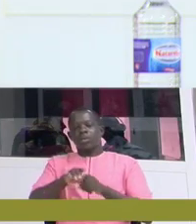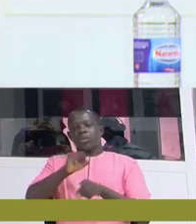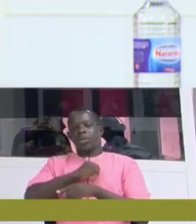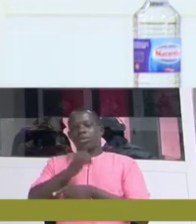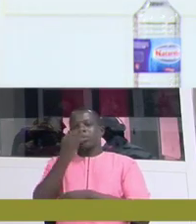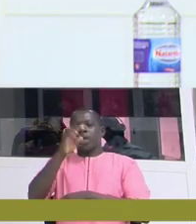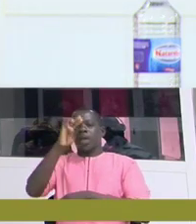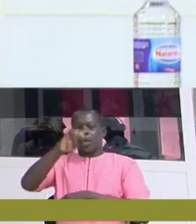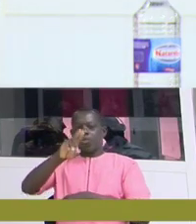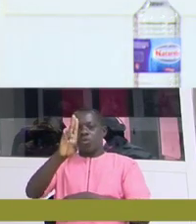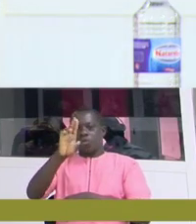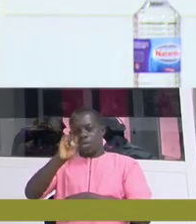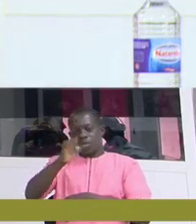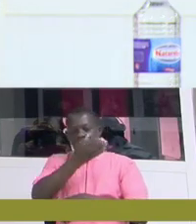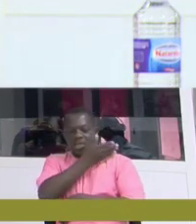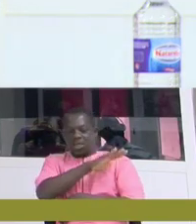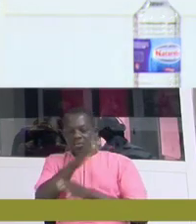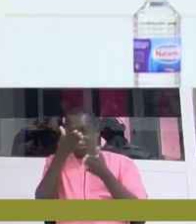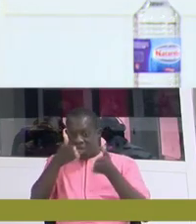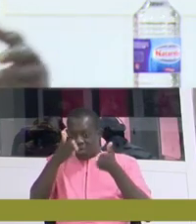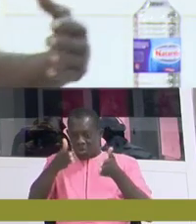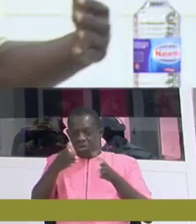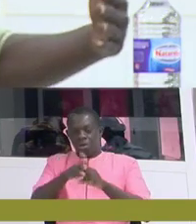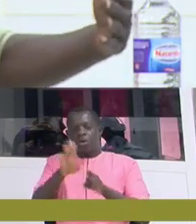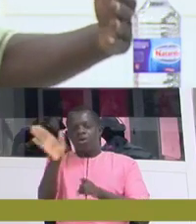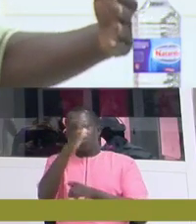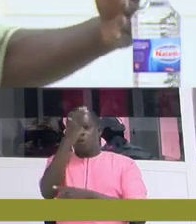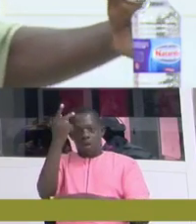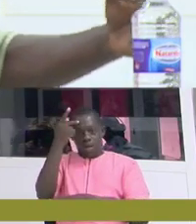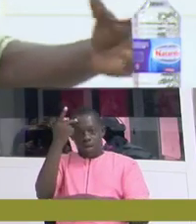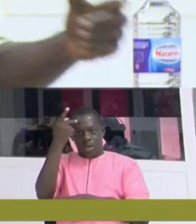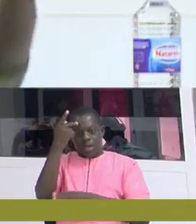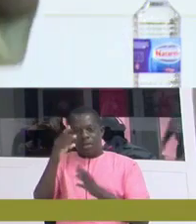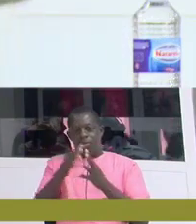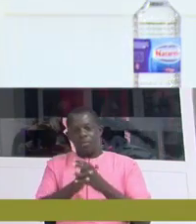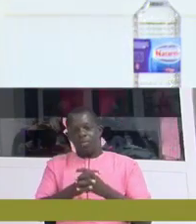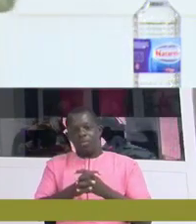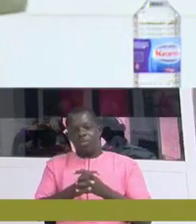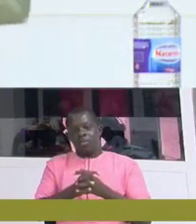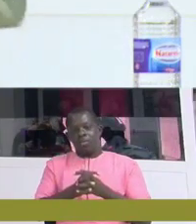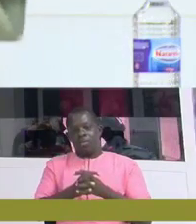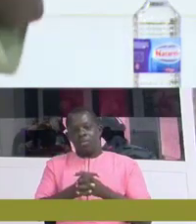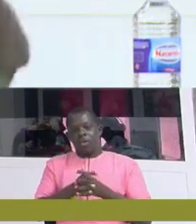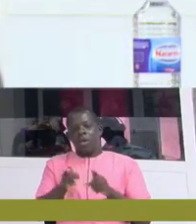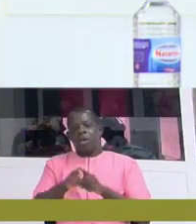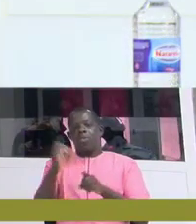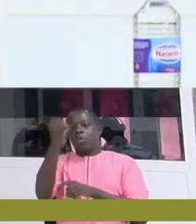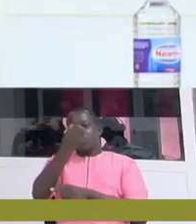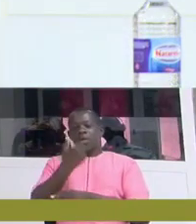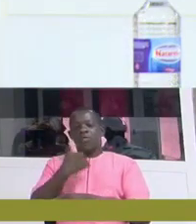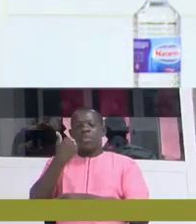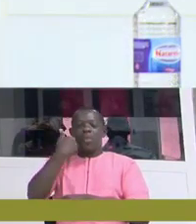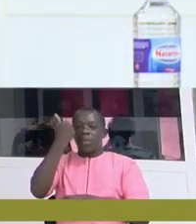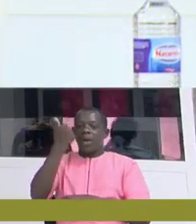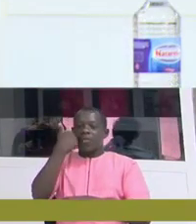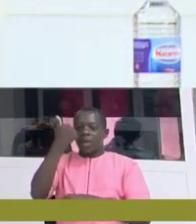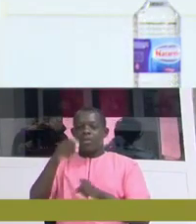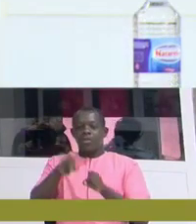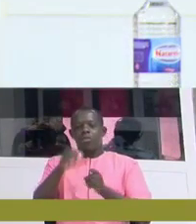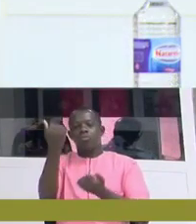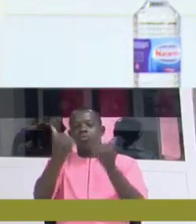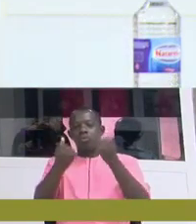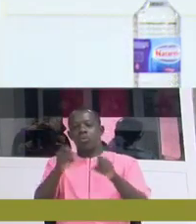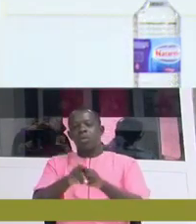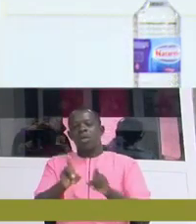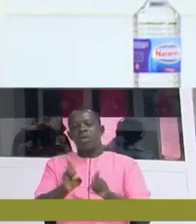said, "Musa just left here with a vehicle to the state house." Because he had this black, big black car which